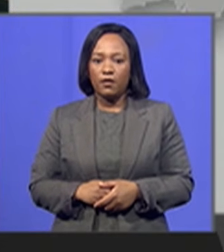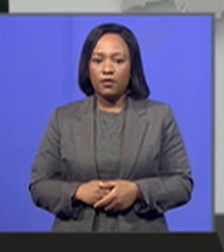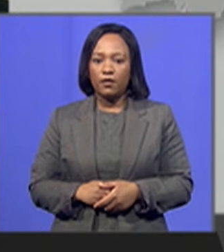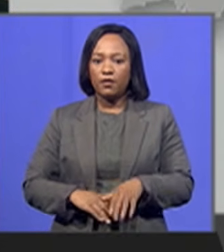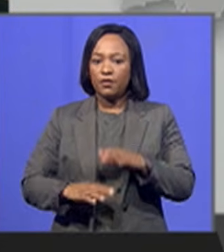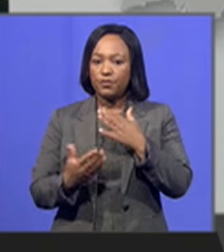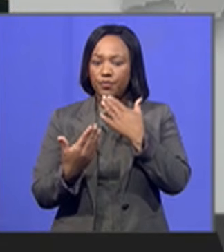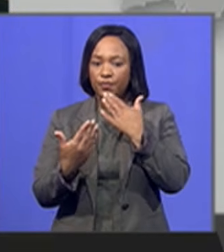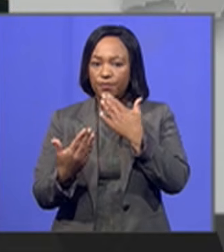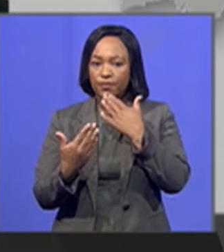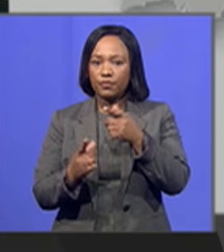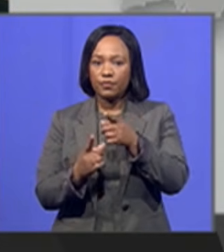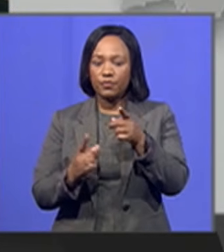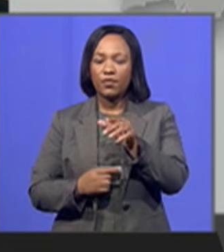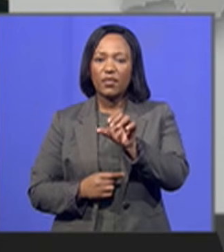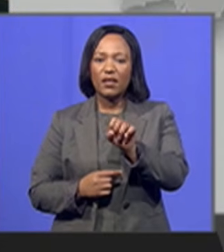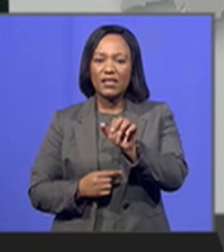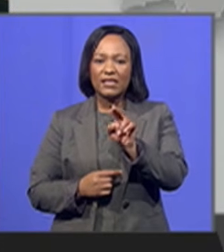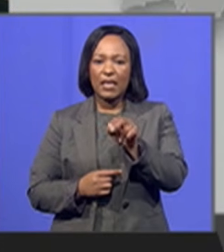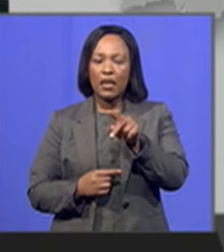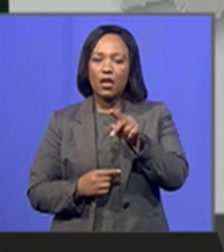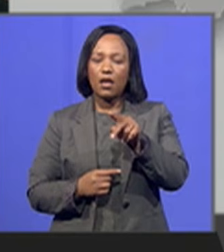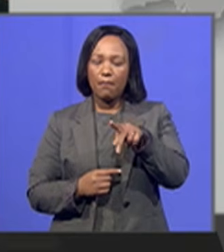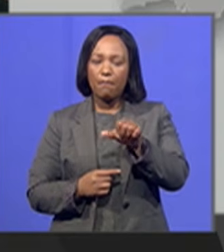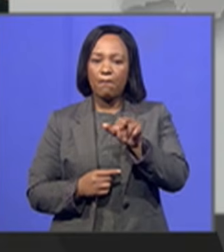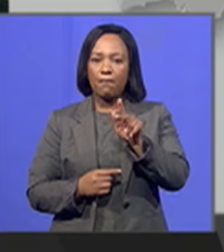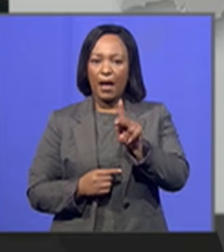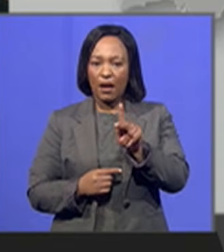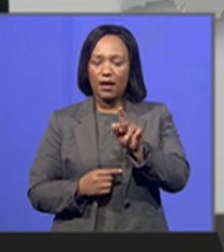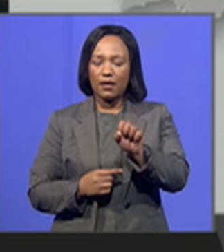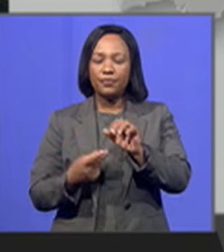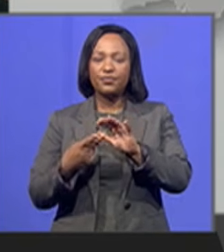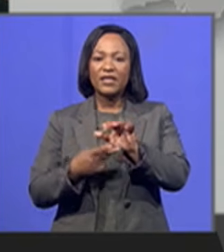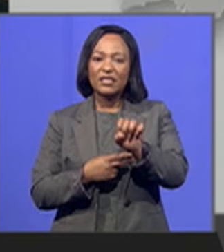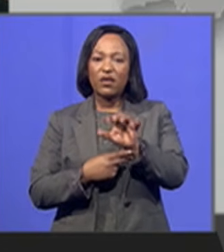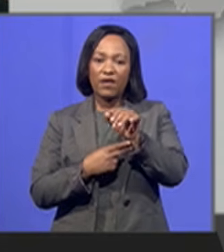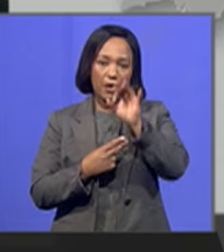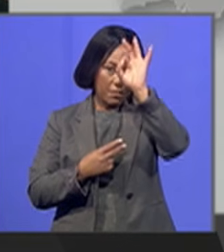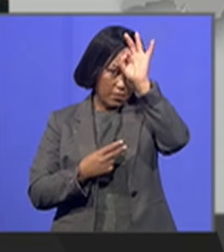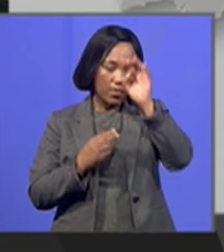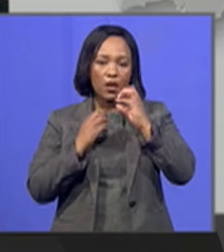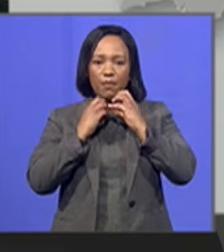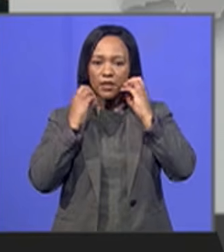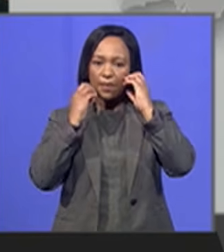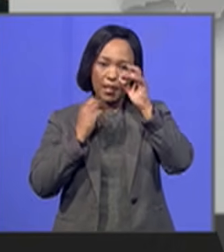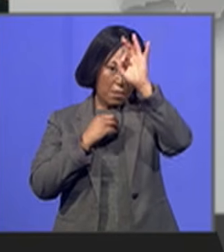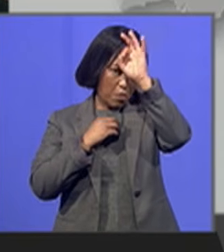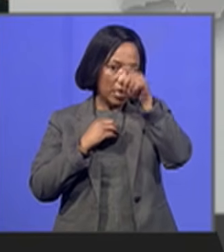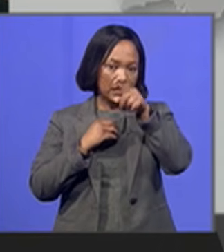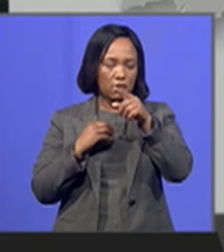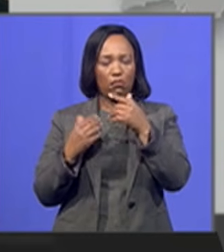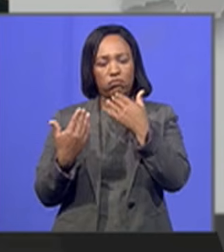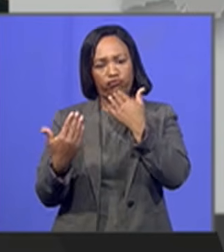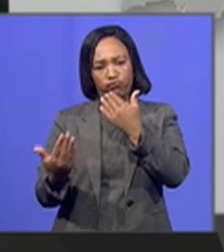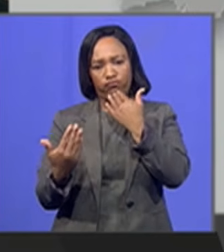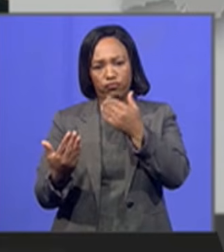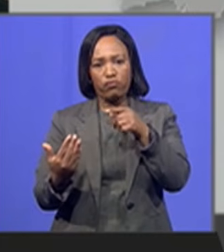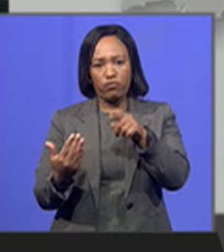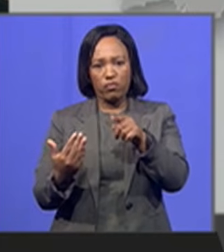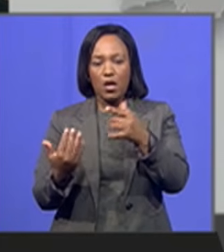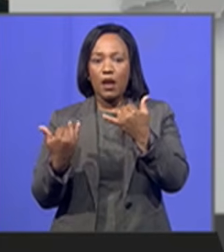arrests. This includes Sandparks, South African Police Services, as well as the Mozambican authorities. South Africa will now start the formal